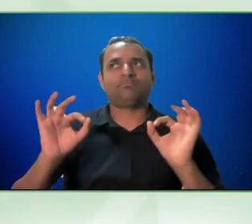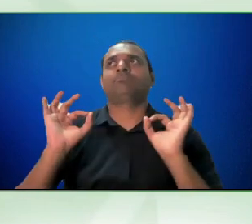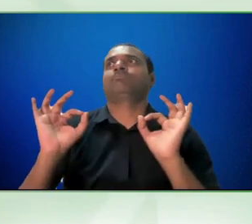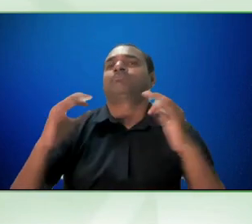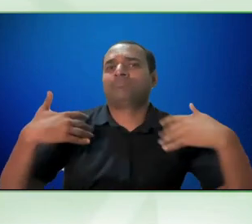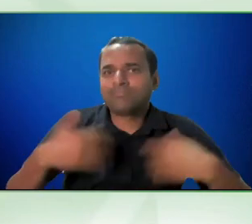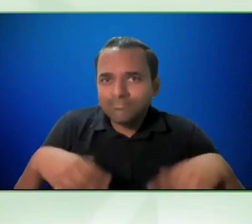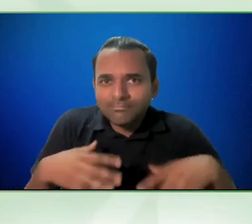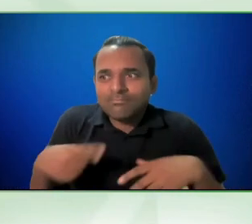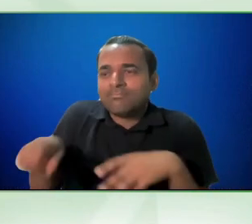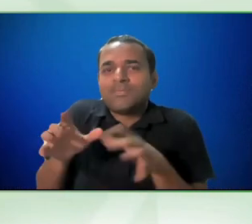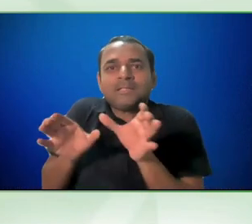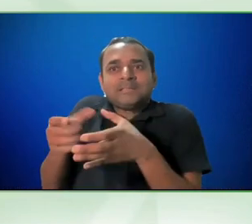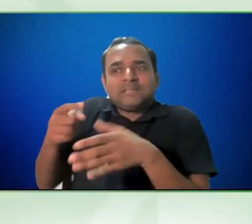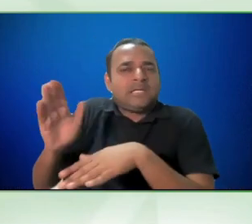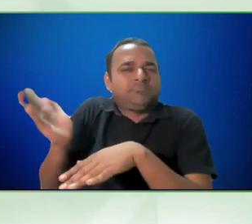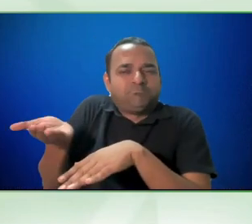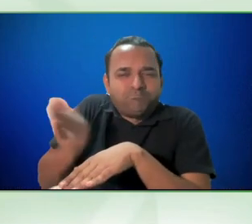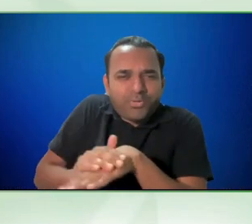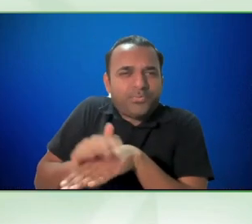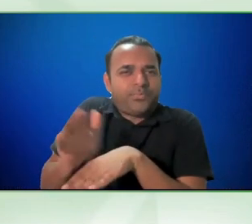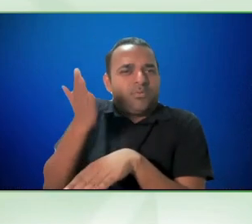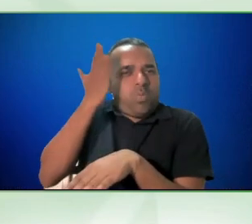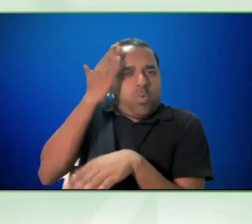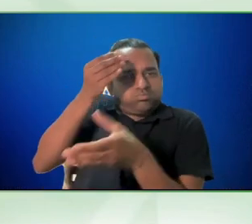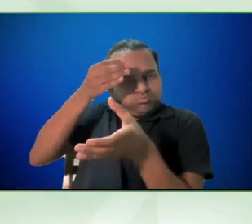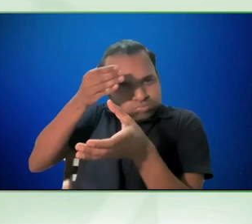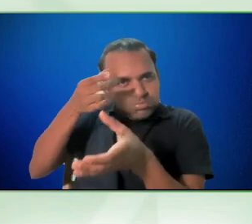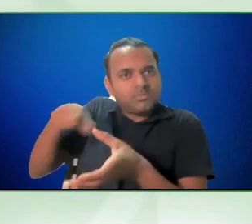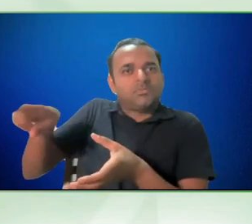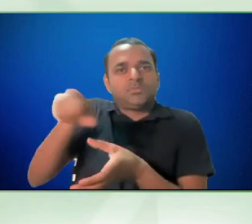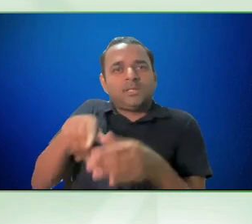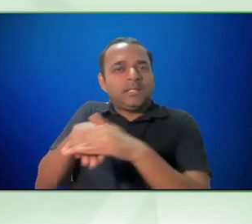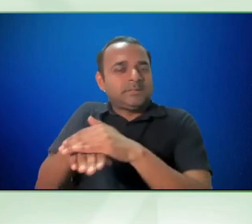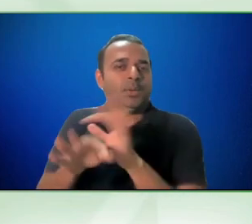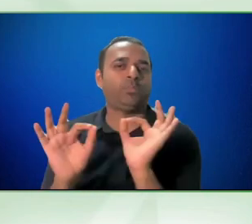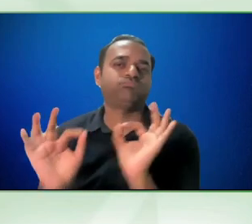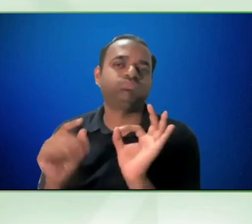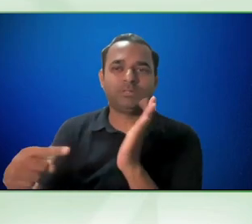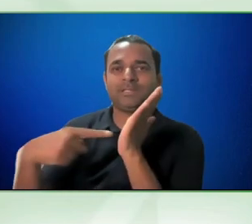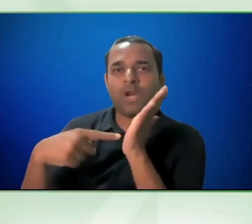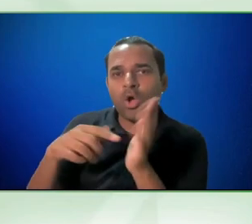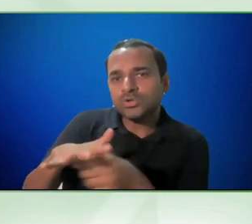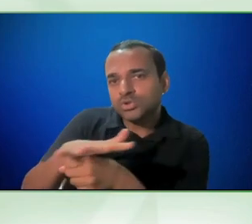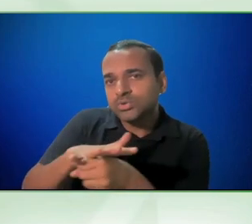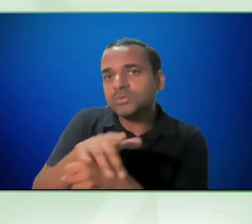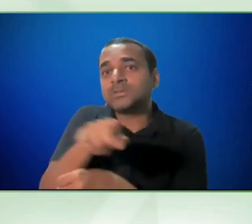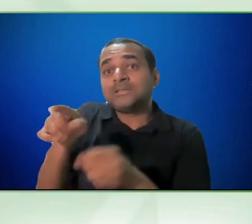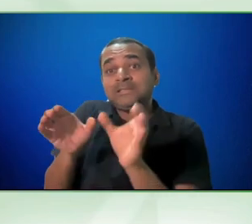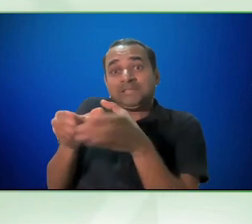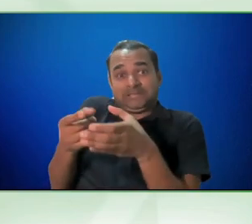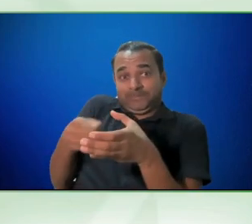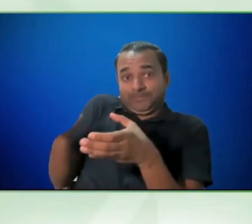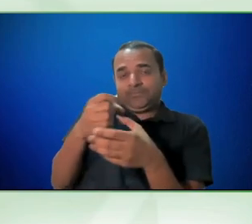elevator pitch, so to speak, that you want to convey? Not in terms of how it works, but how